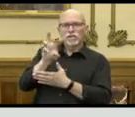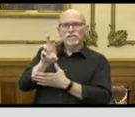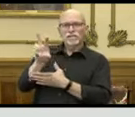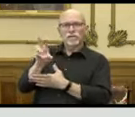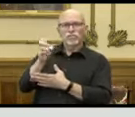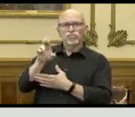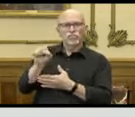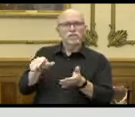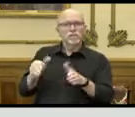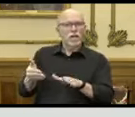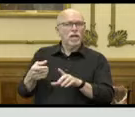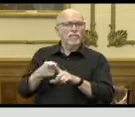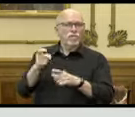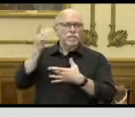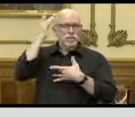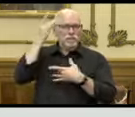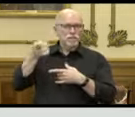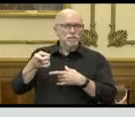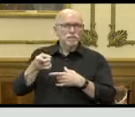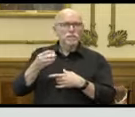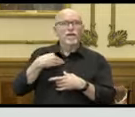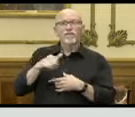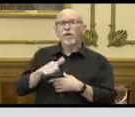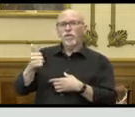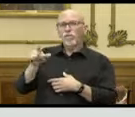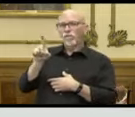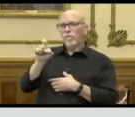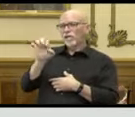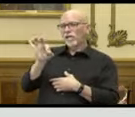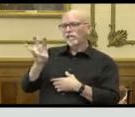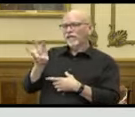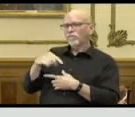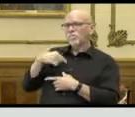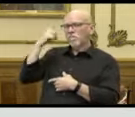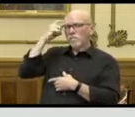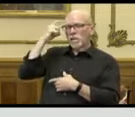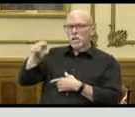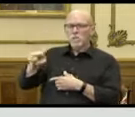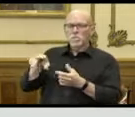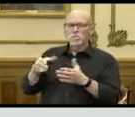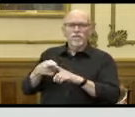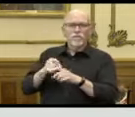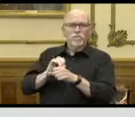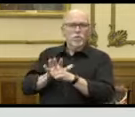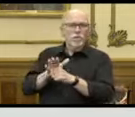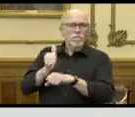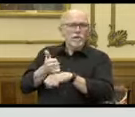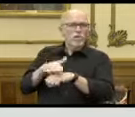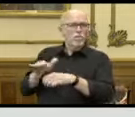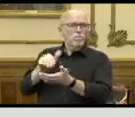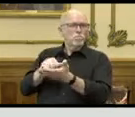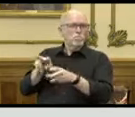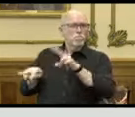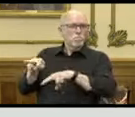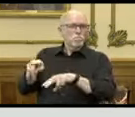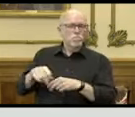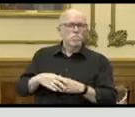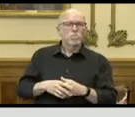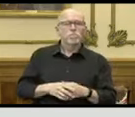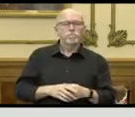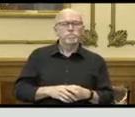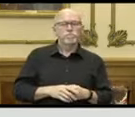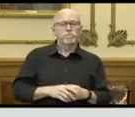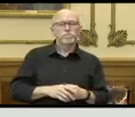2,666 Hoosiers die from this illness and have another 197 who are believed to have died of COVID based on a physician's clinical assessment of